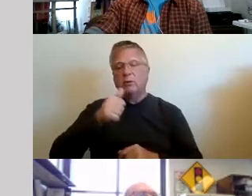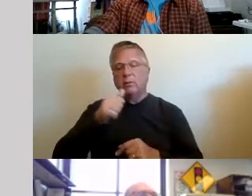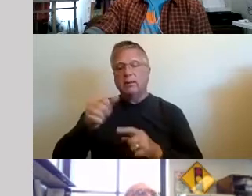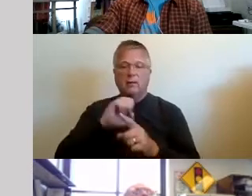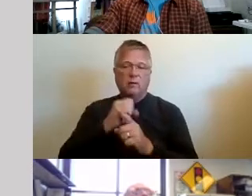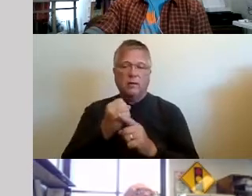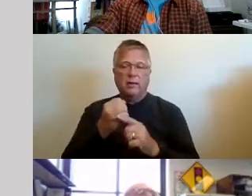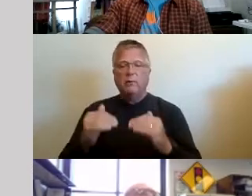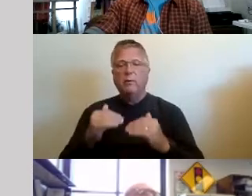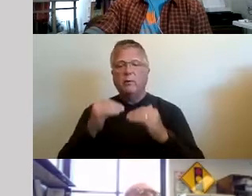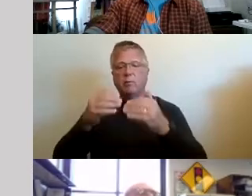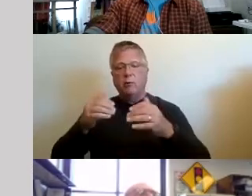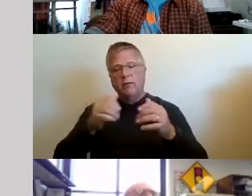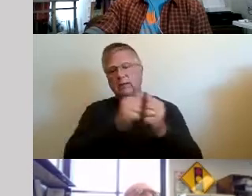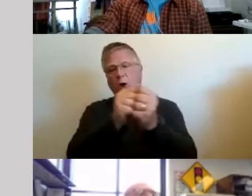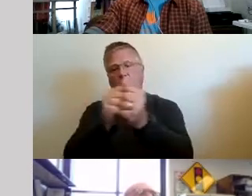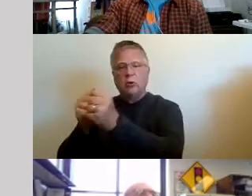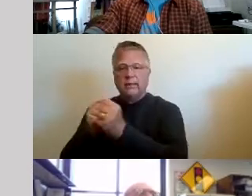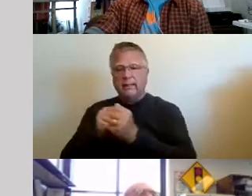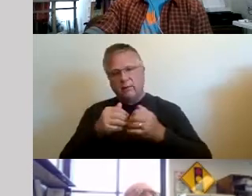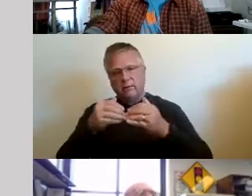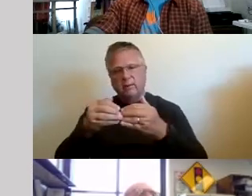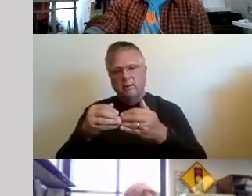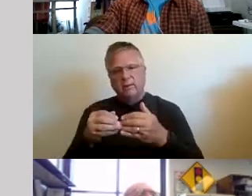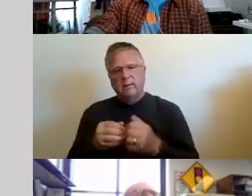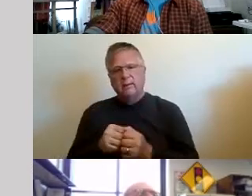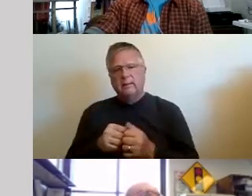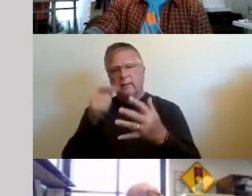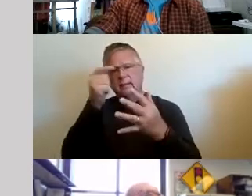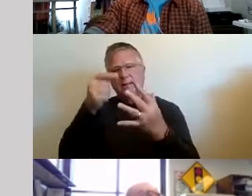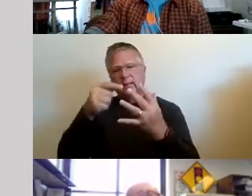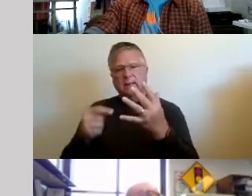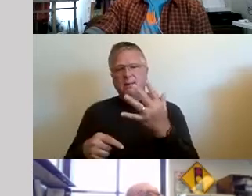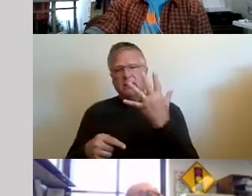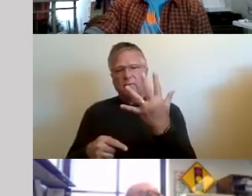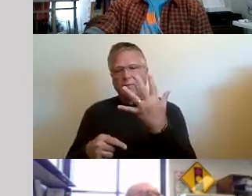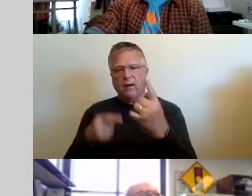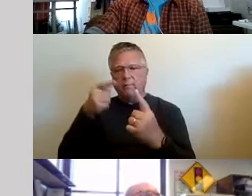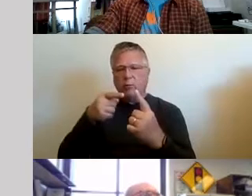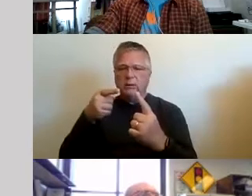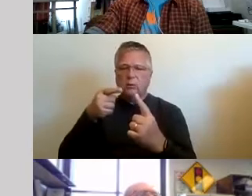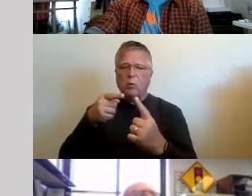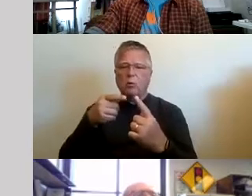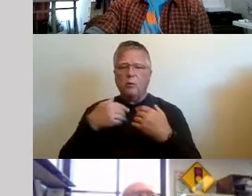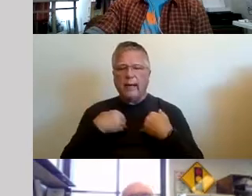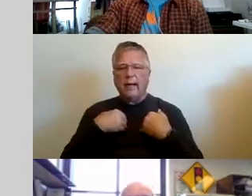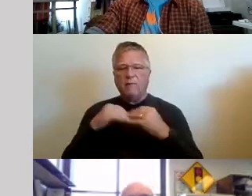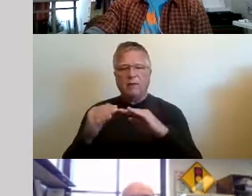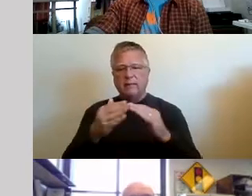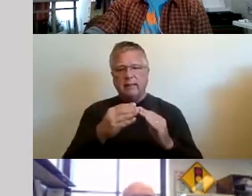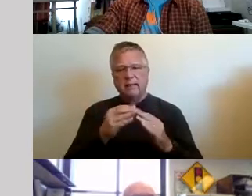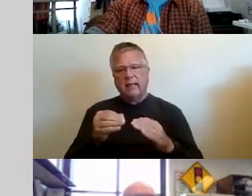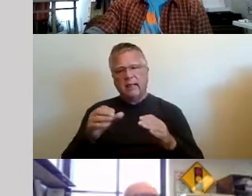move it together. So these are the very 5 points and the goal that we have as a city, and the driving force of